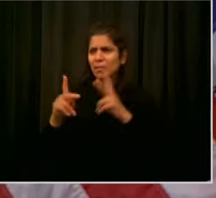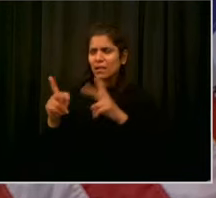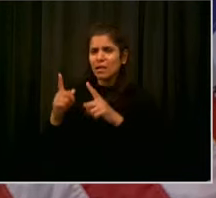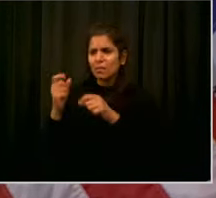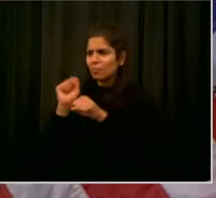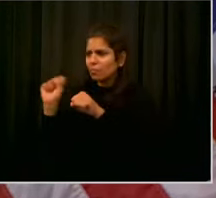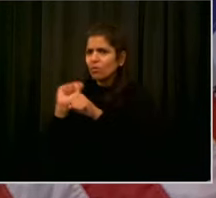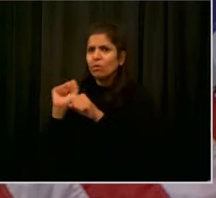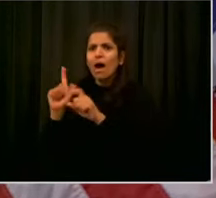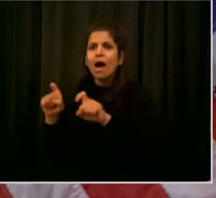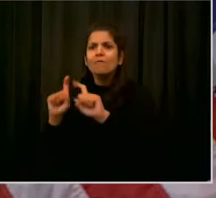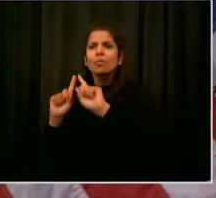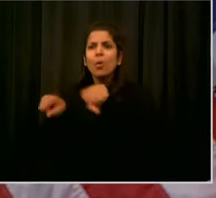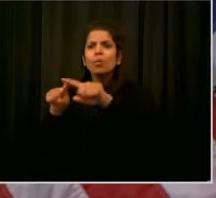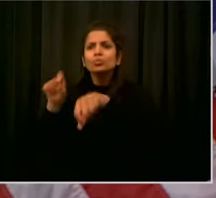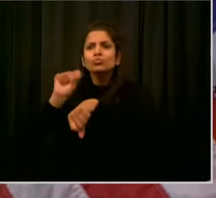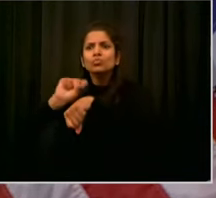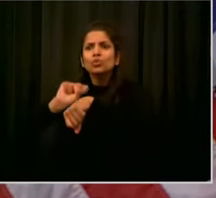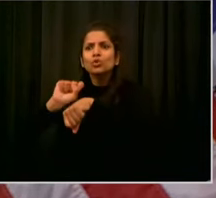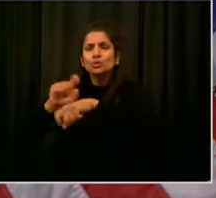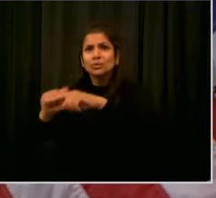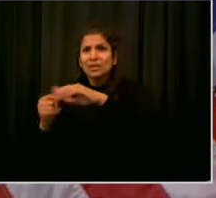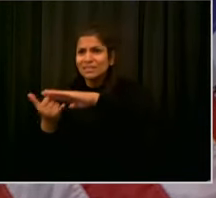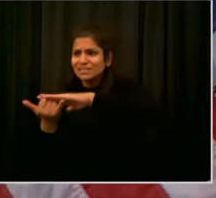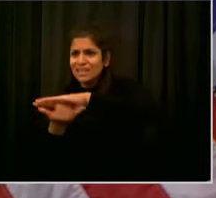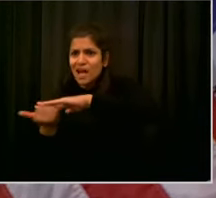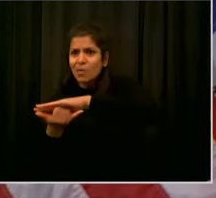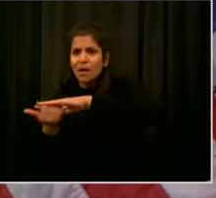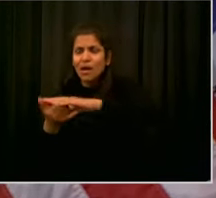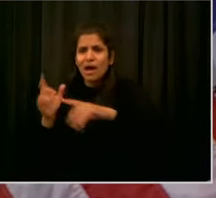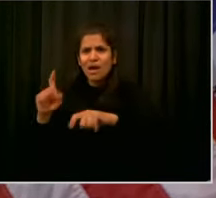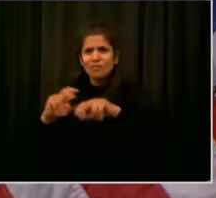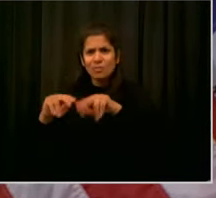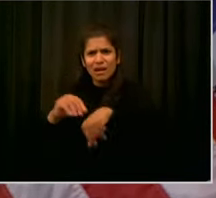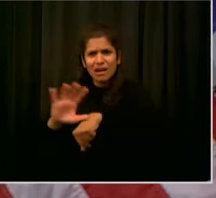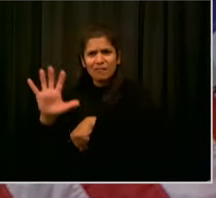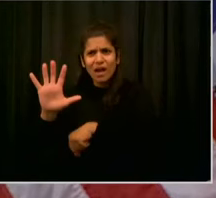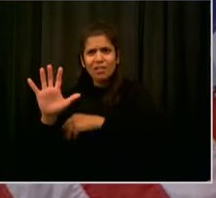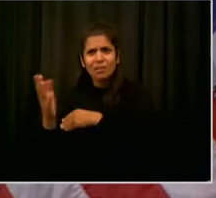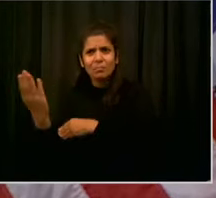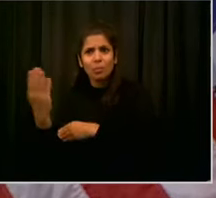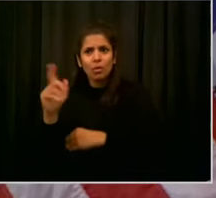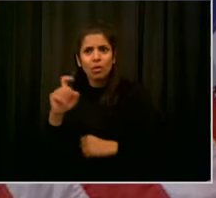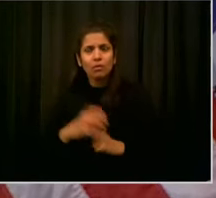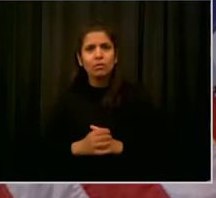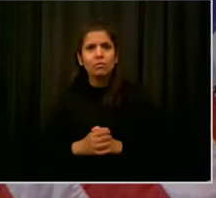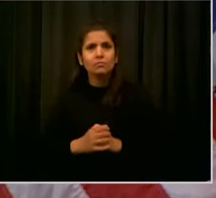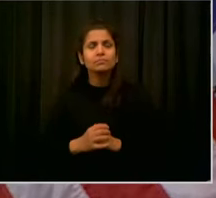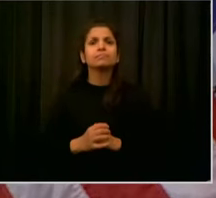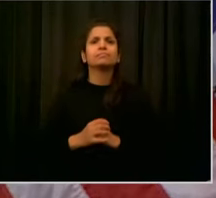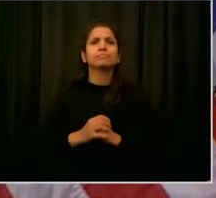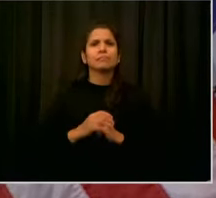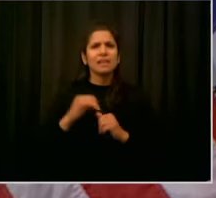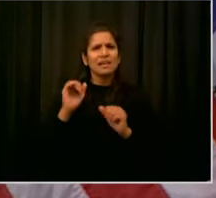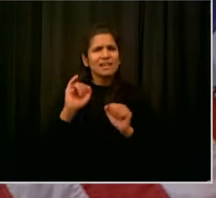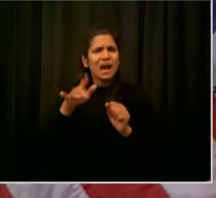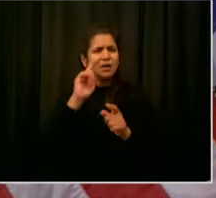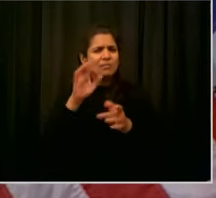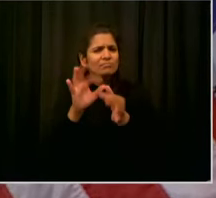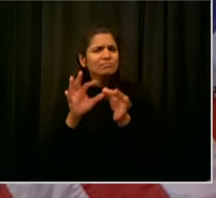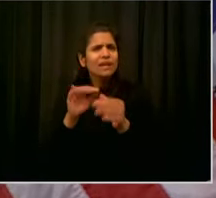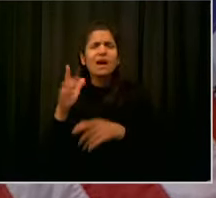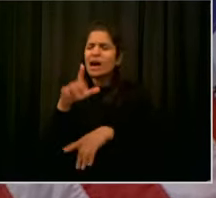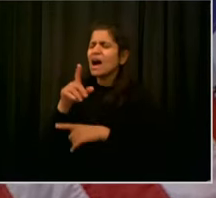work? Okay, the curfew point, and say the first part one more time, Juliet. The first part of your question? Oh, the first part. The